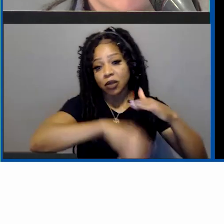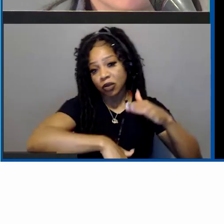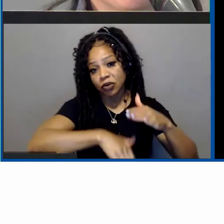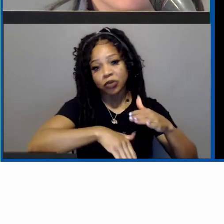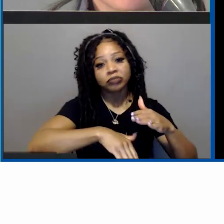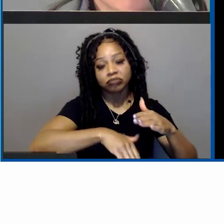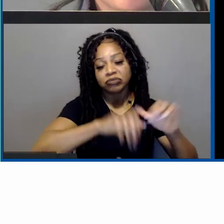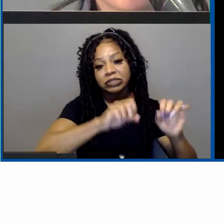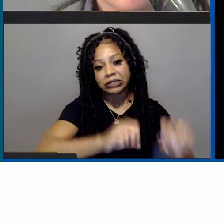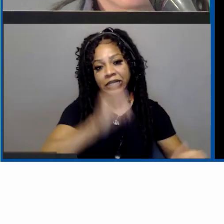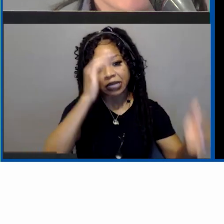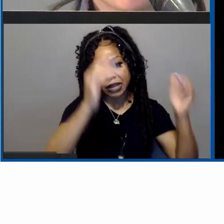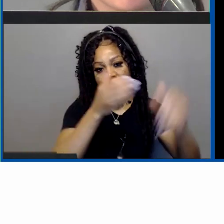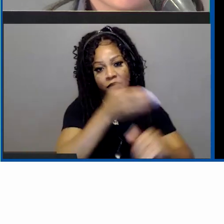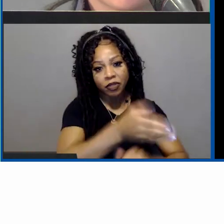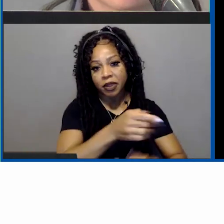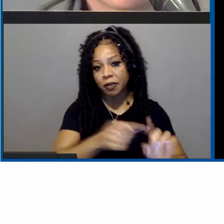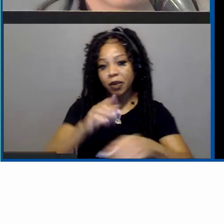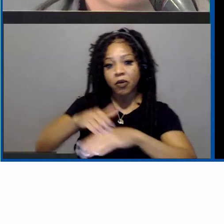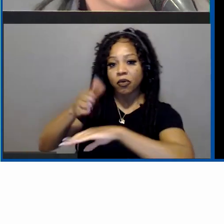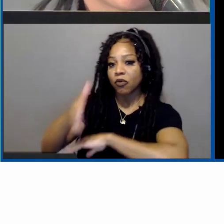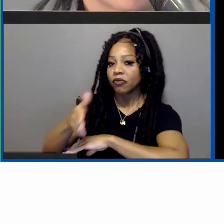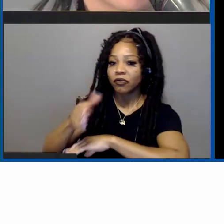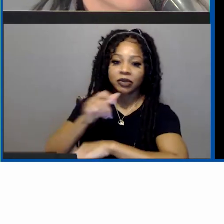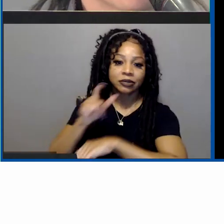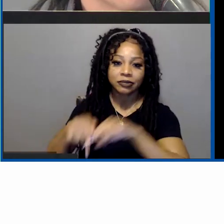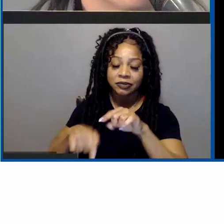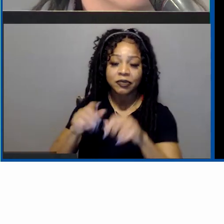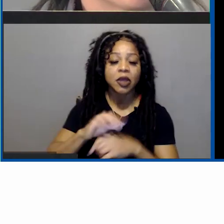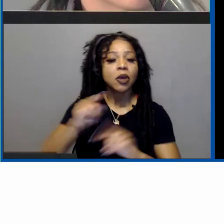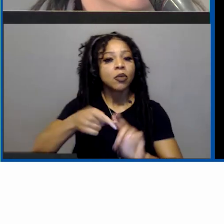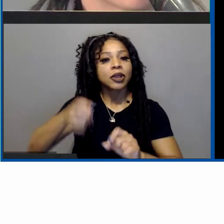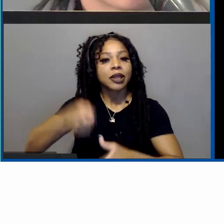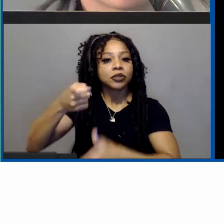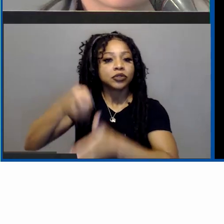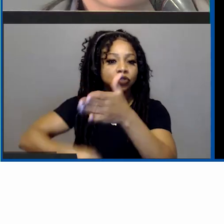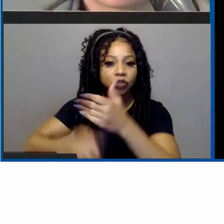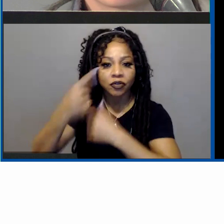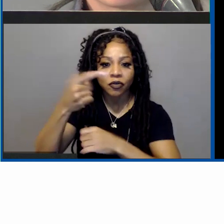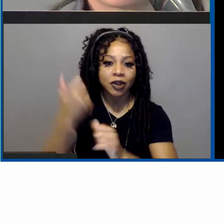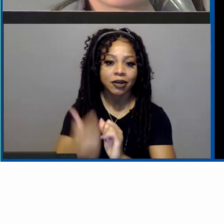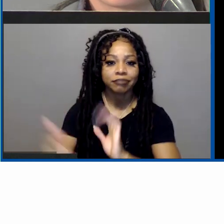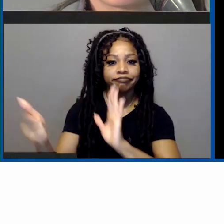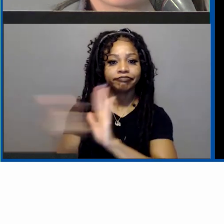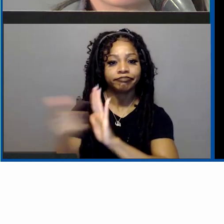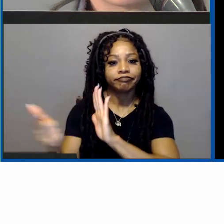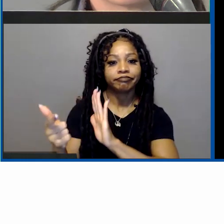the second one I will ask you is, when can a young person be charged for a criminal offense?